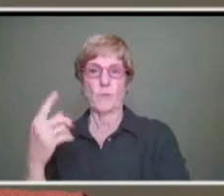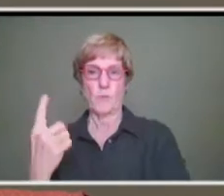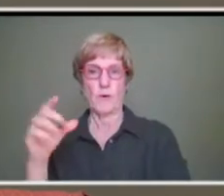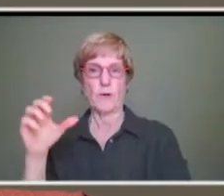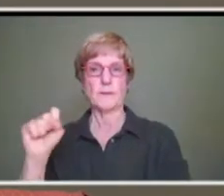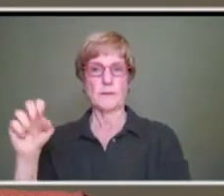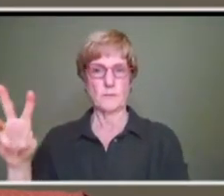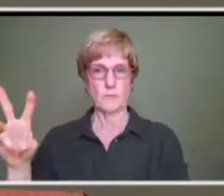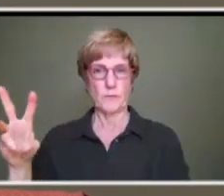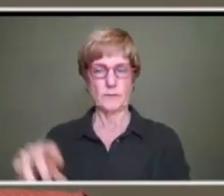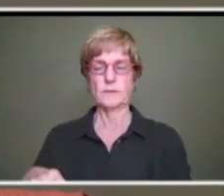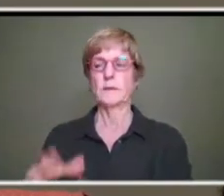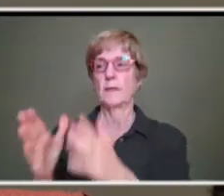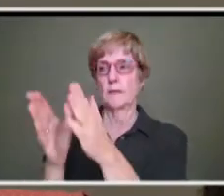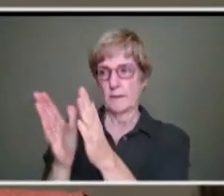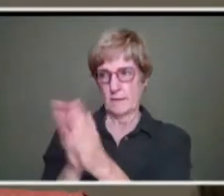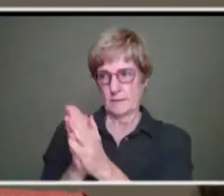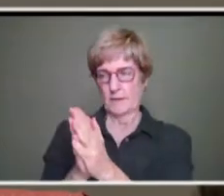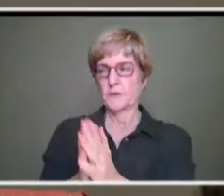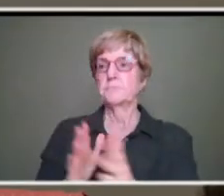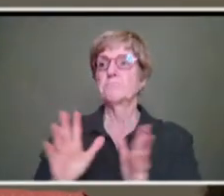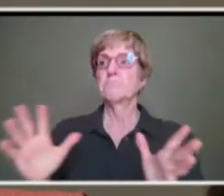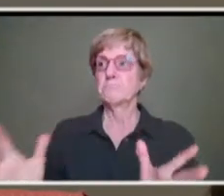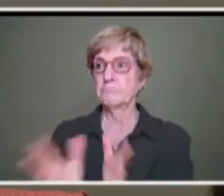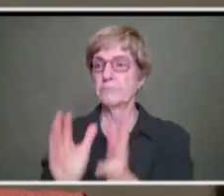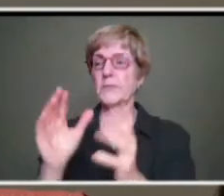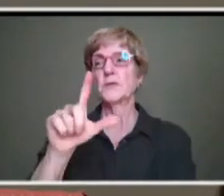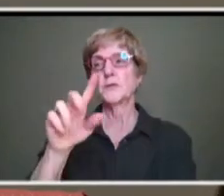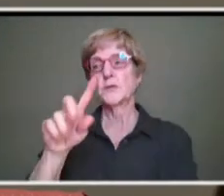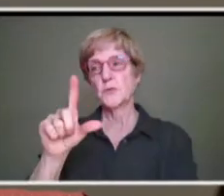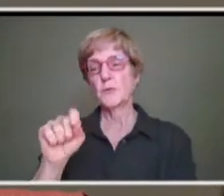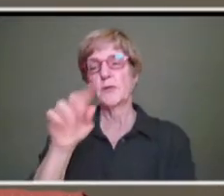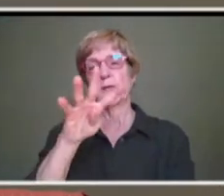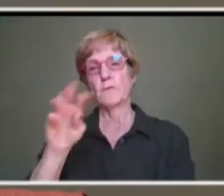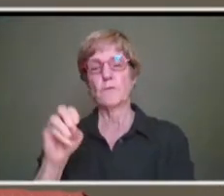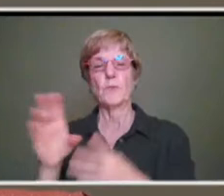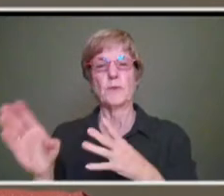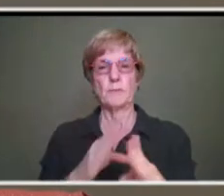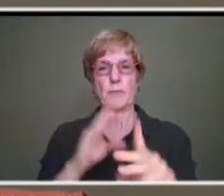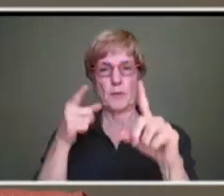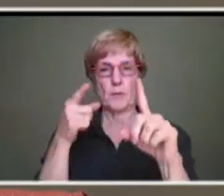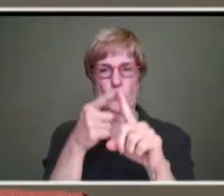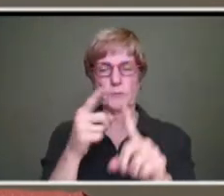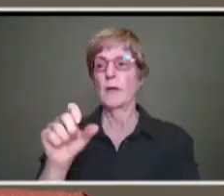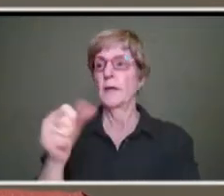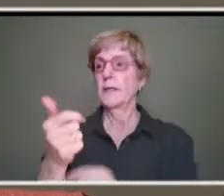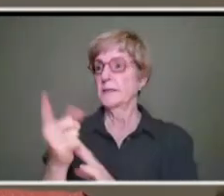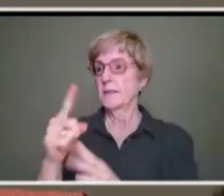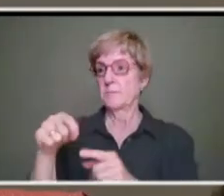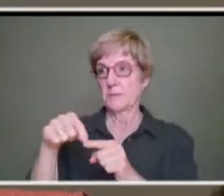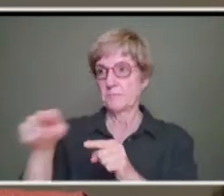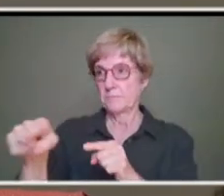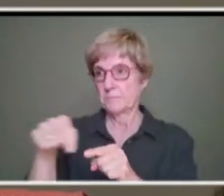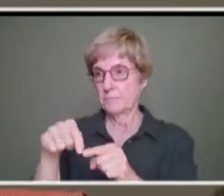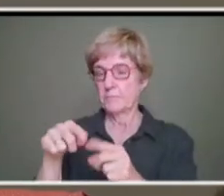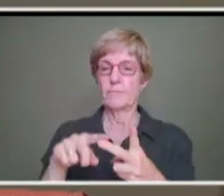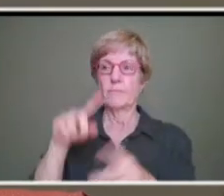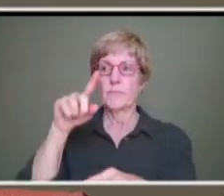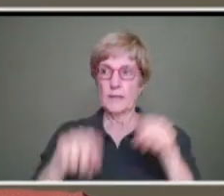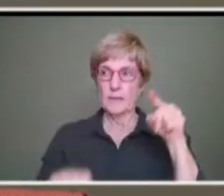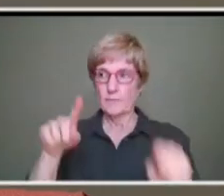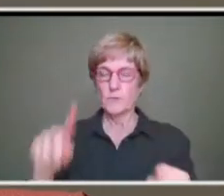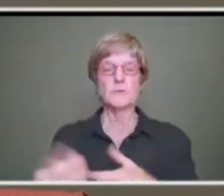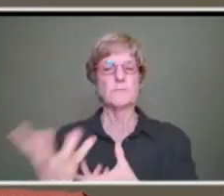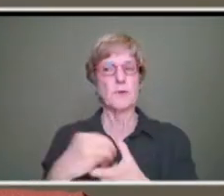the petition could facilitate the following 2040 comprehensive plan goals 10-minute neighborhoods neighborhood diversity and inclusion